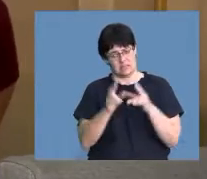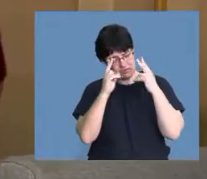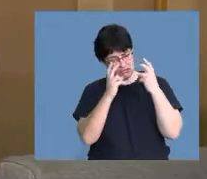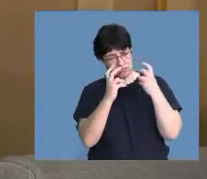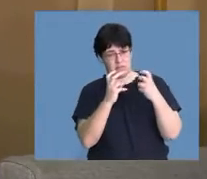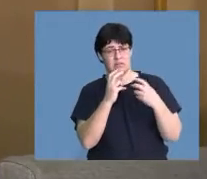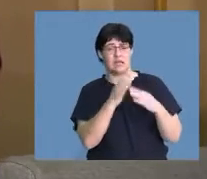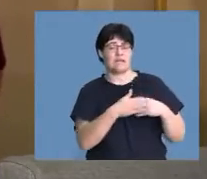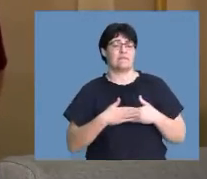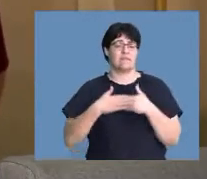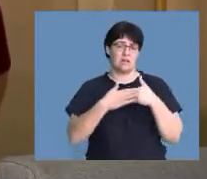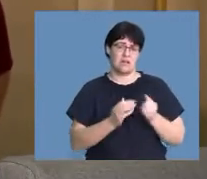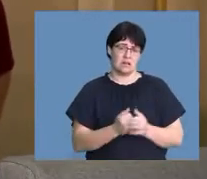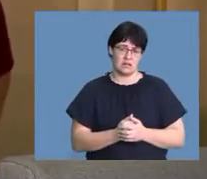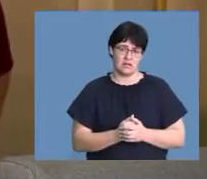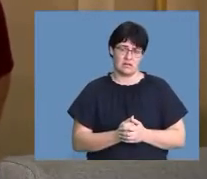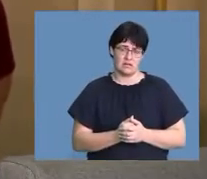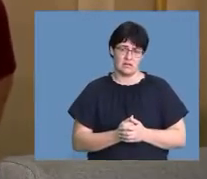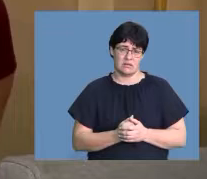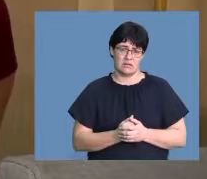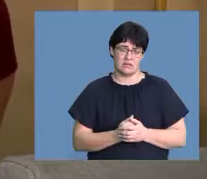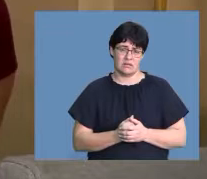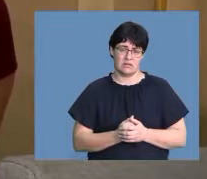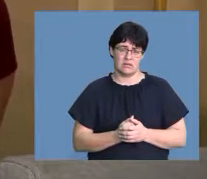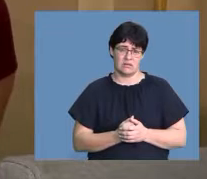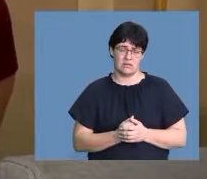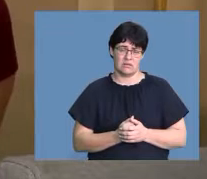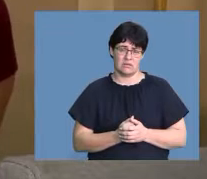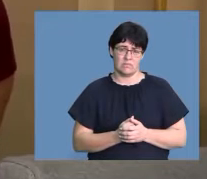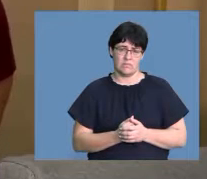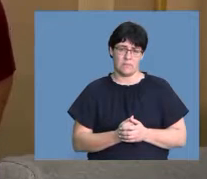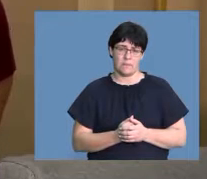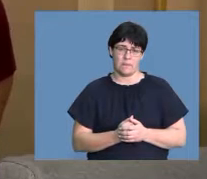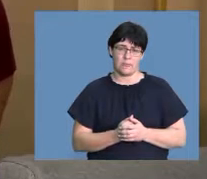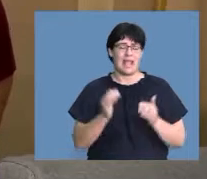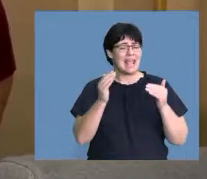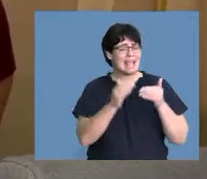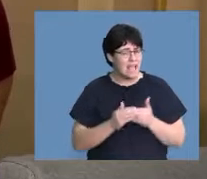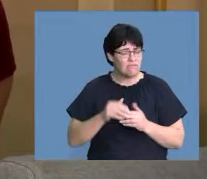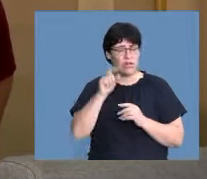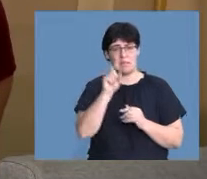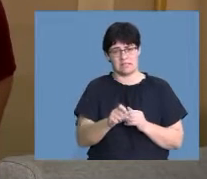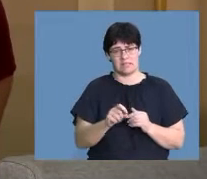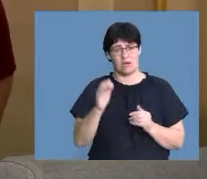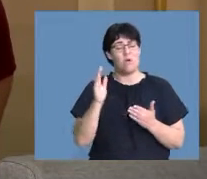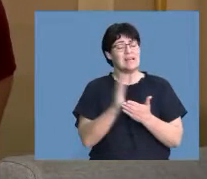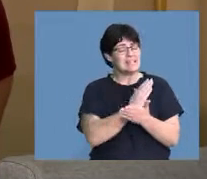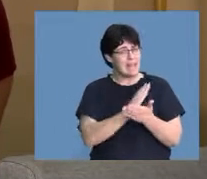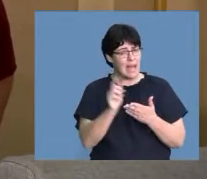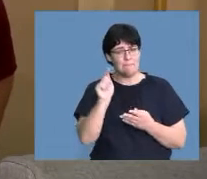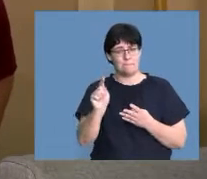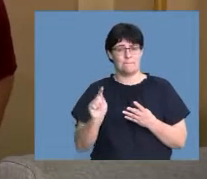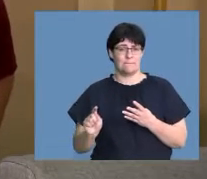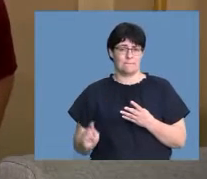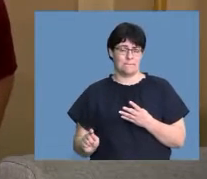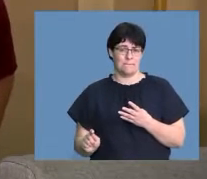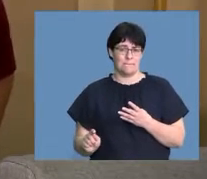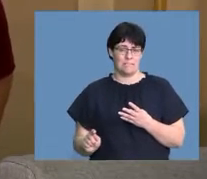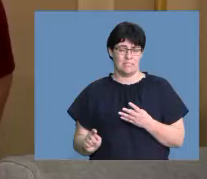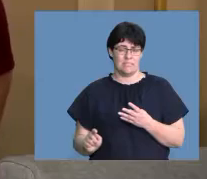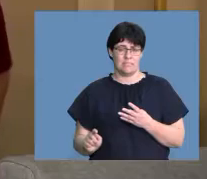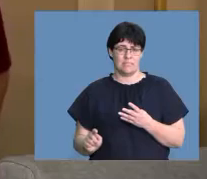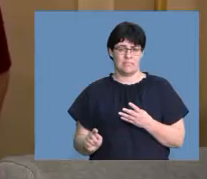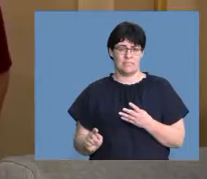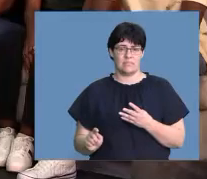study drugs. And then also be very careful, because some of these things can cause us to, we don't want to